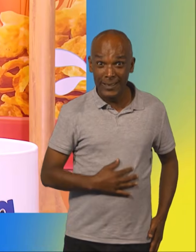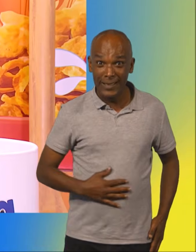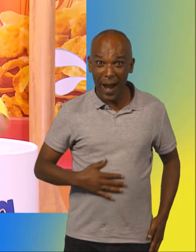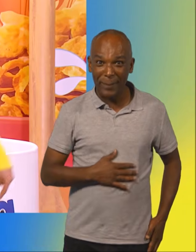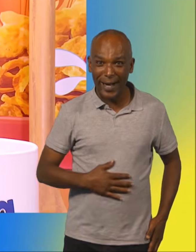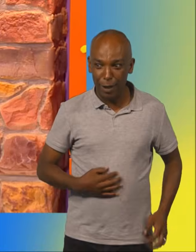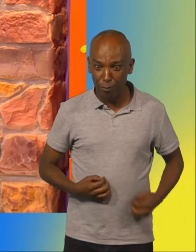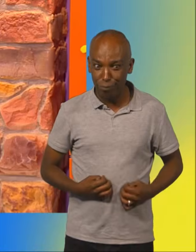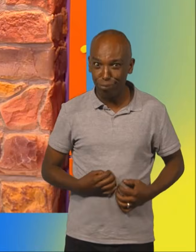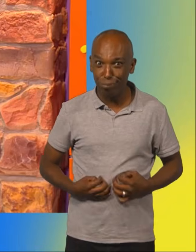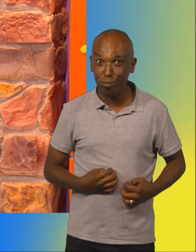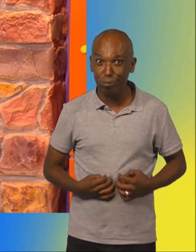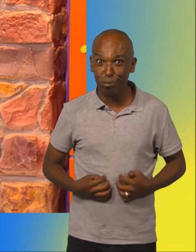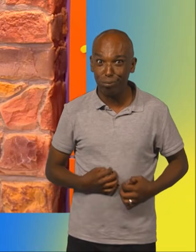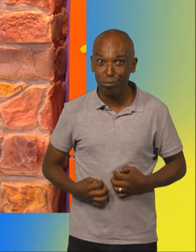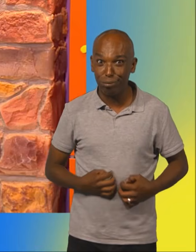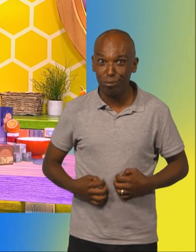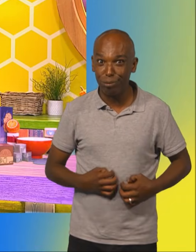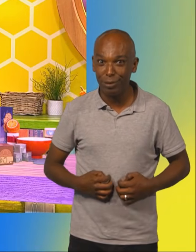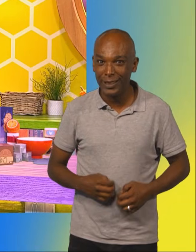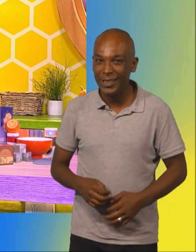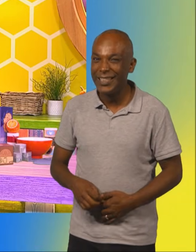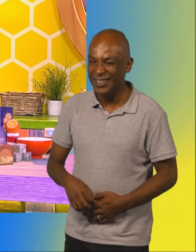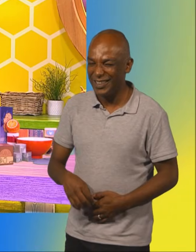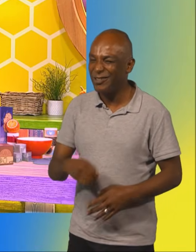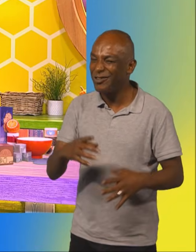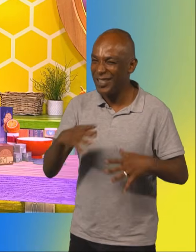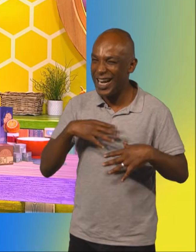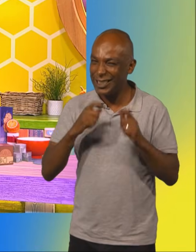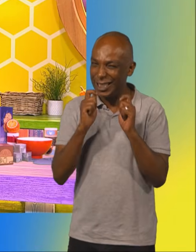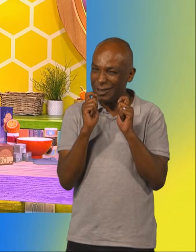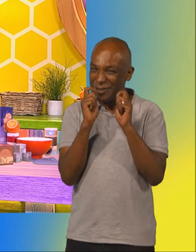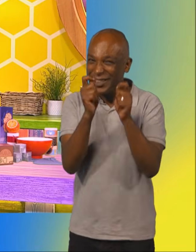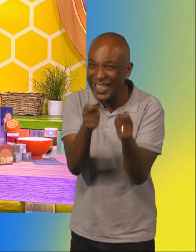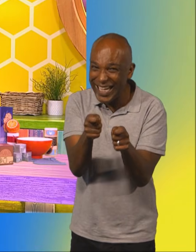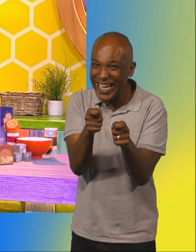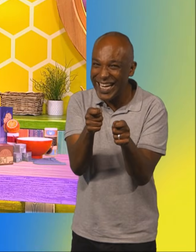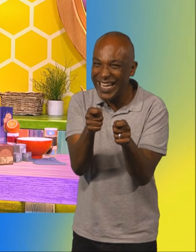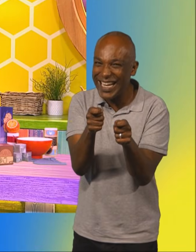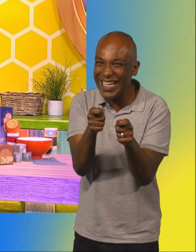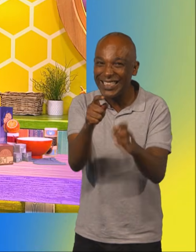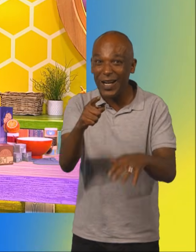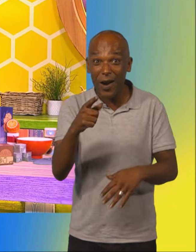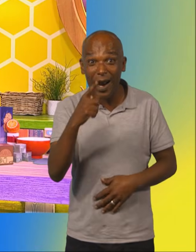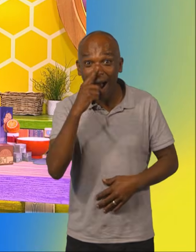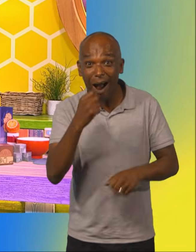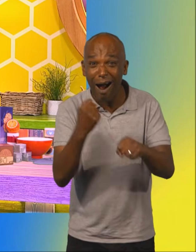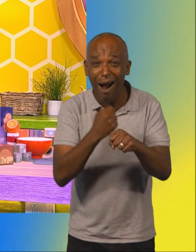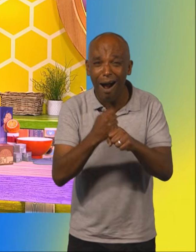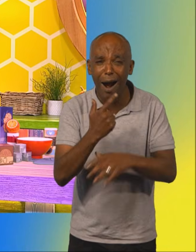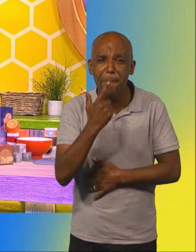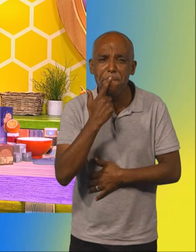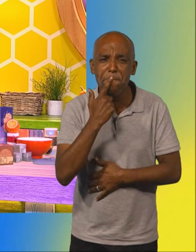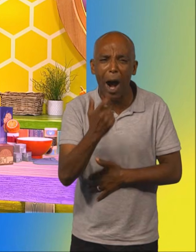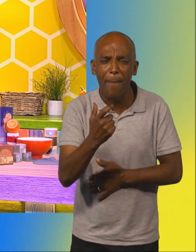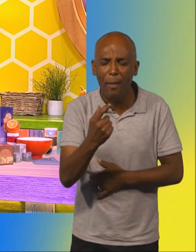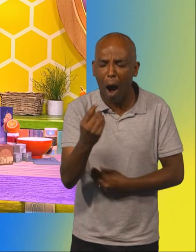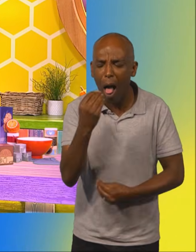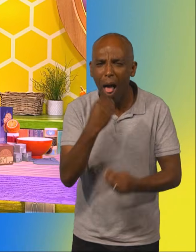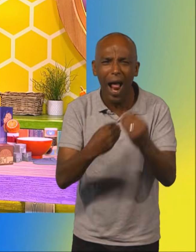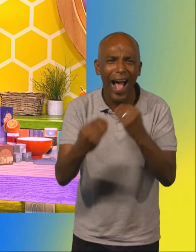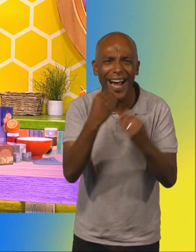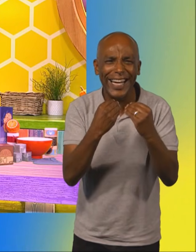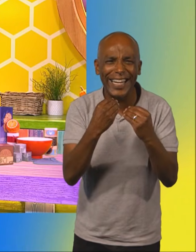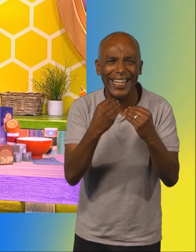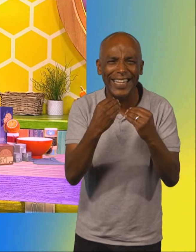your tummy Gets all rumbly, you're ready for a treat, you can make something delicious